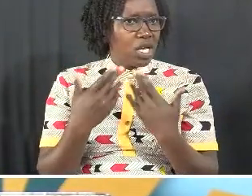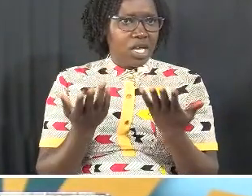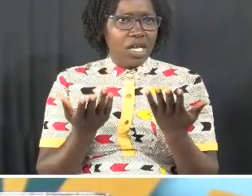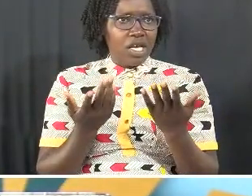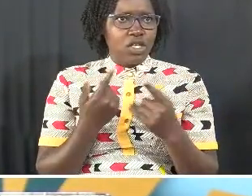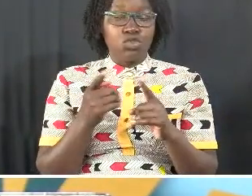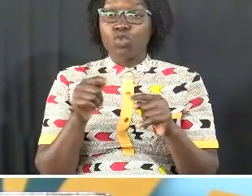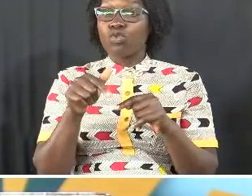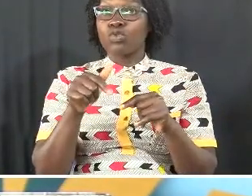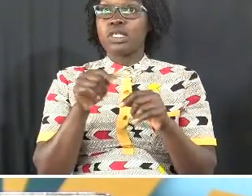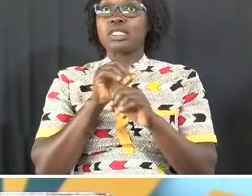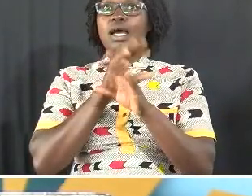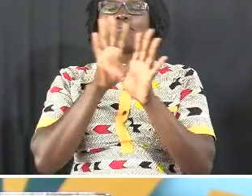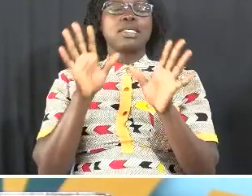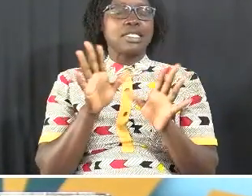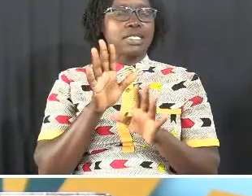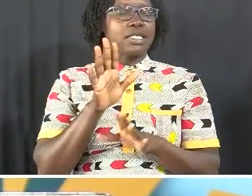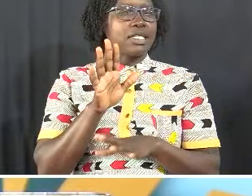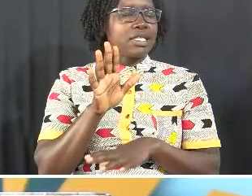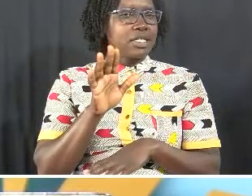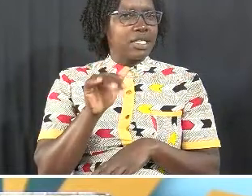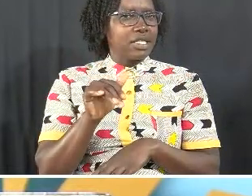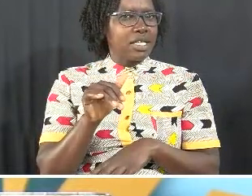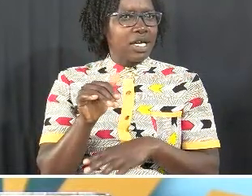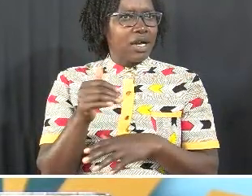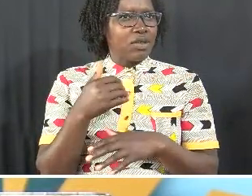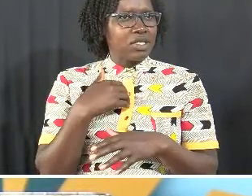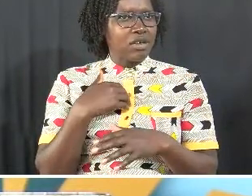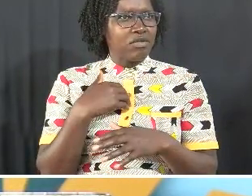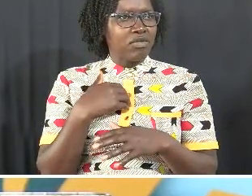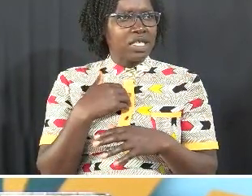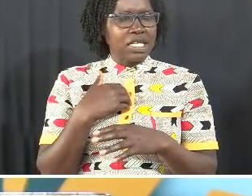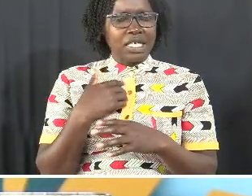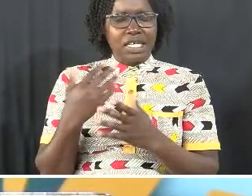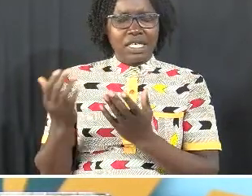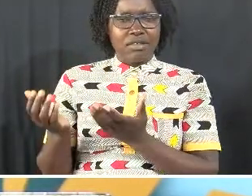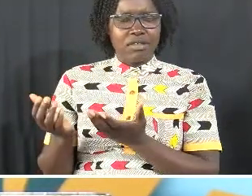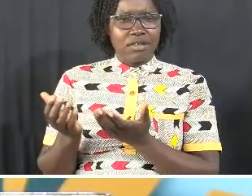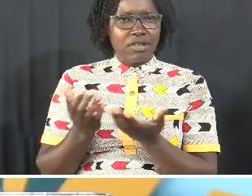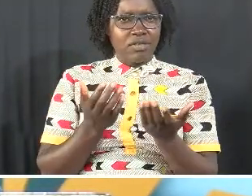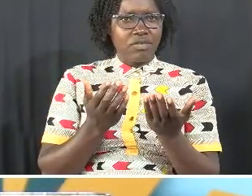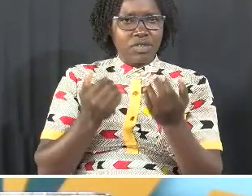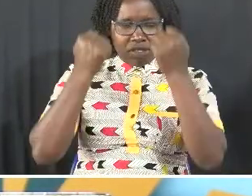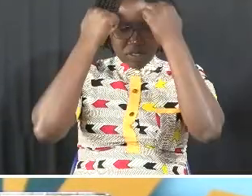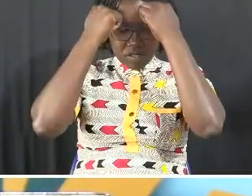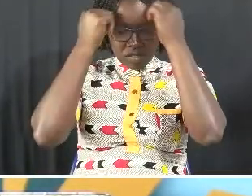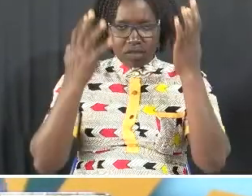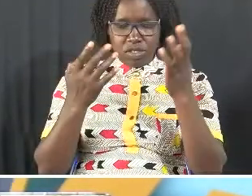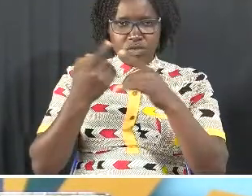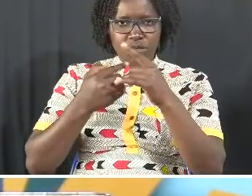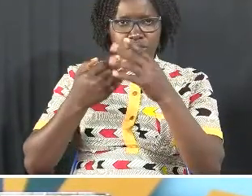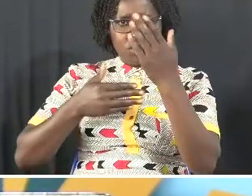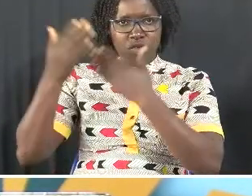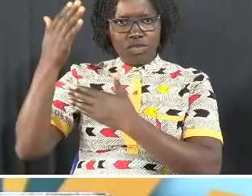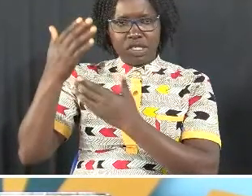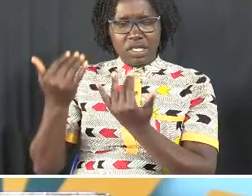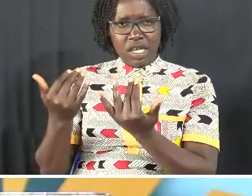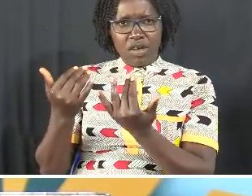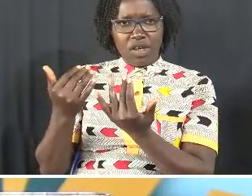today. I was carrying several students from our university. I took them to Central